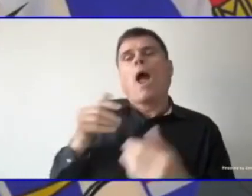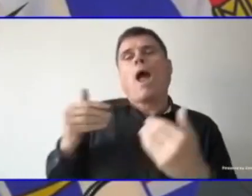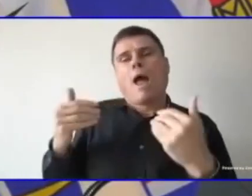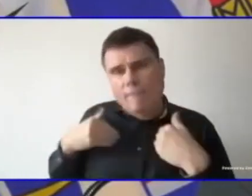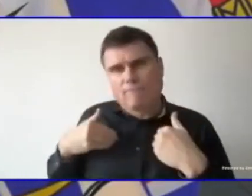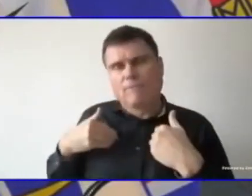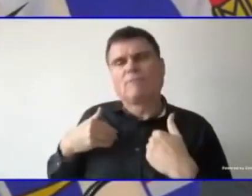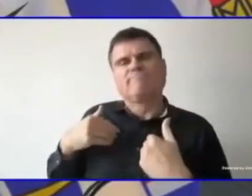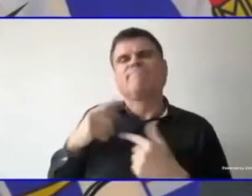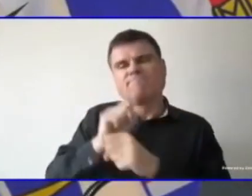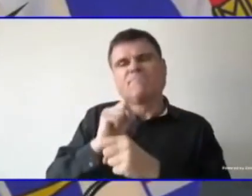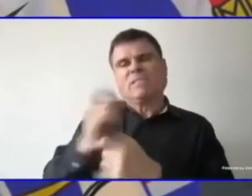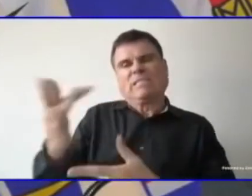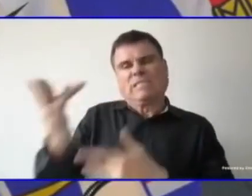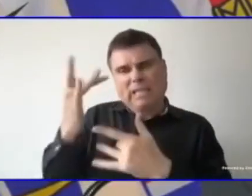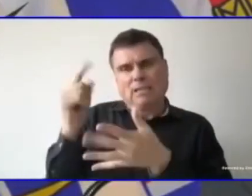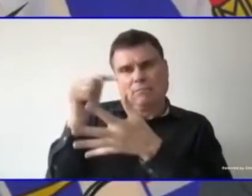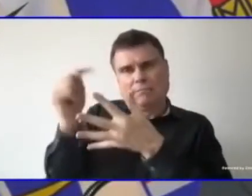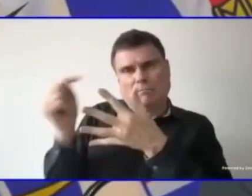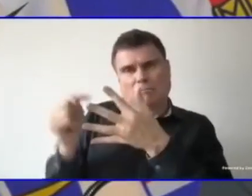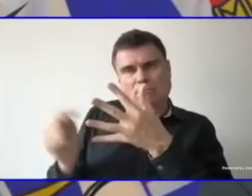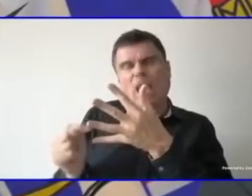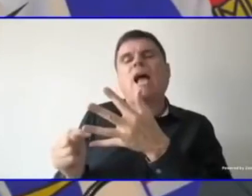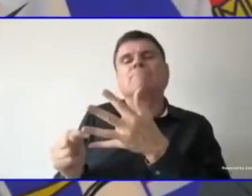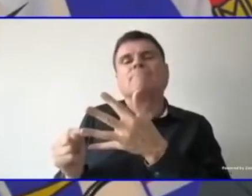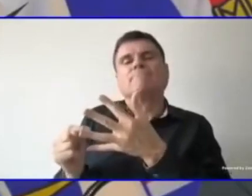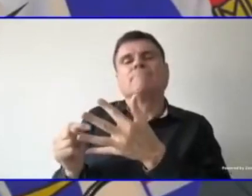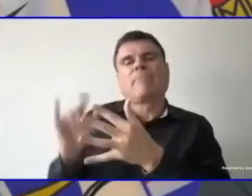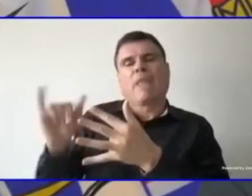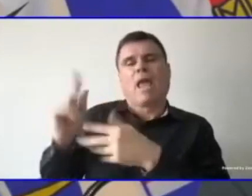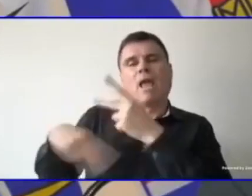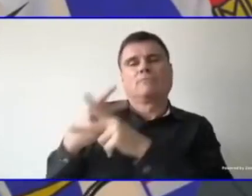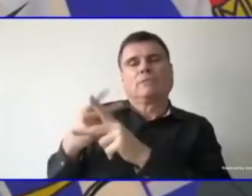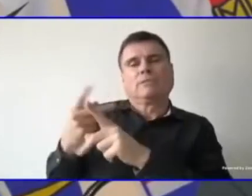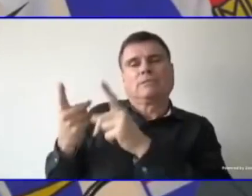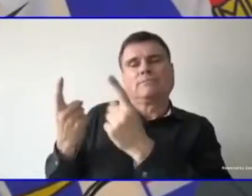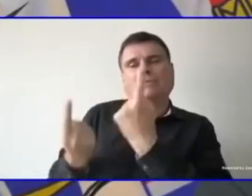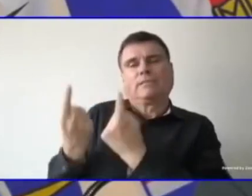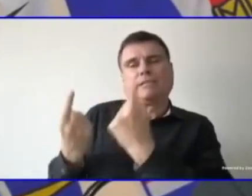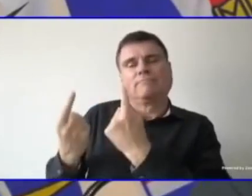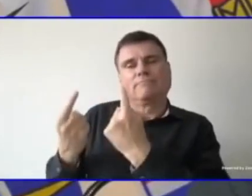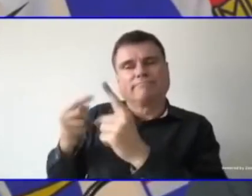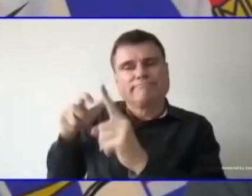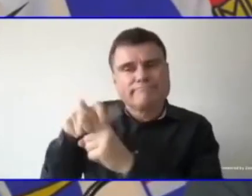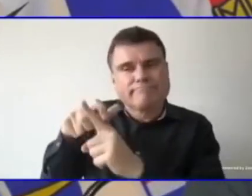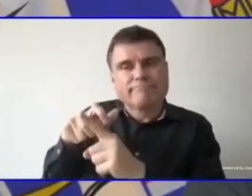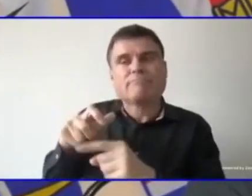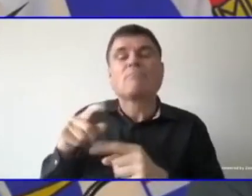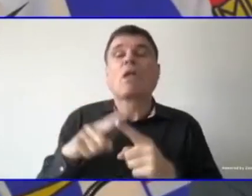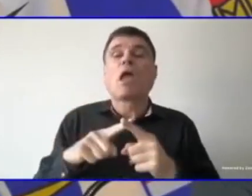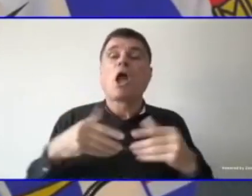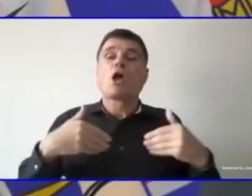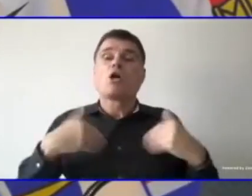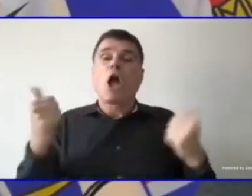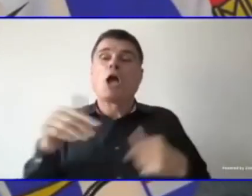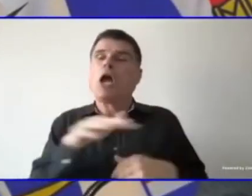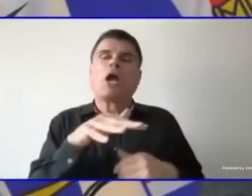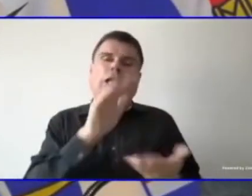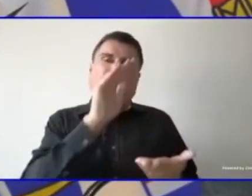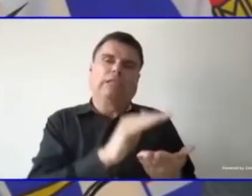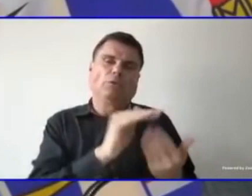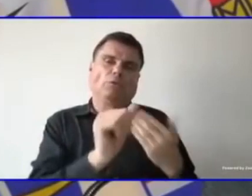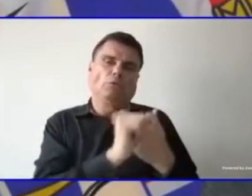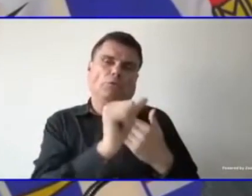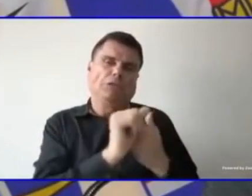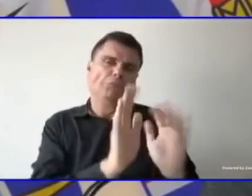to do. It will be mostly targeted to people who are younger with milder symptoms without risk factors for more severe